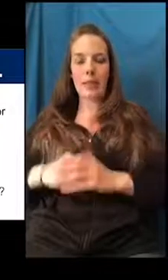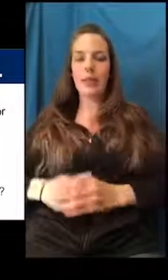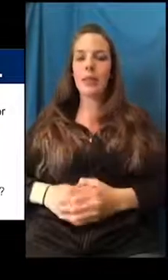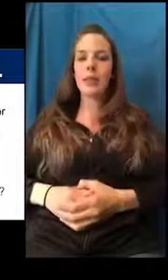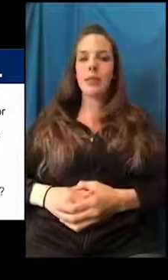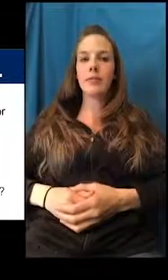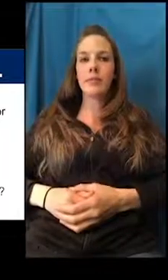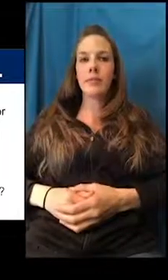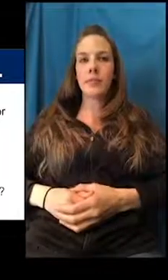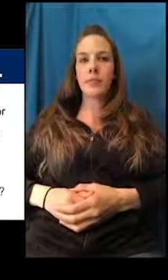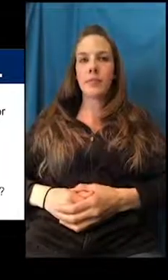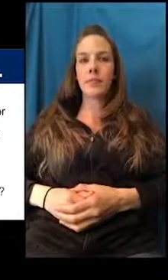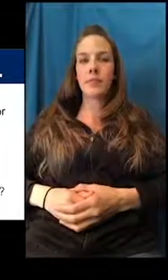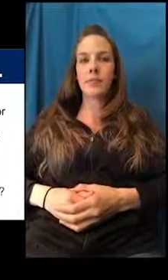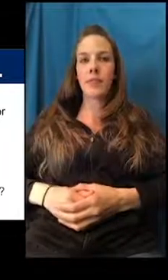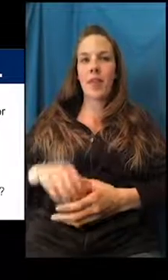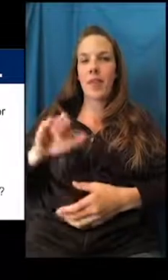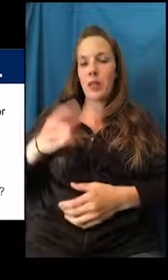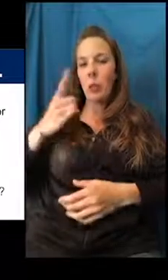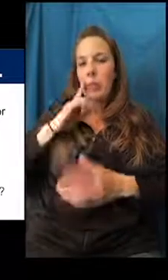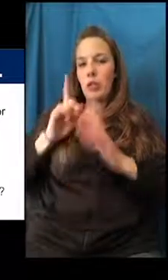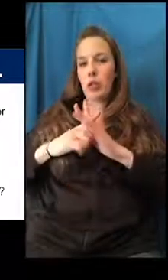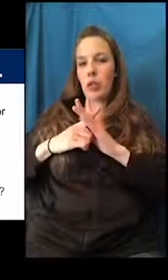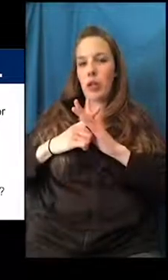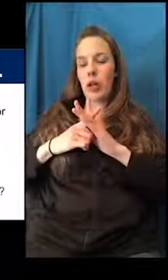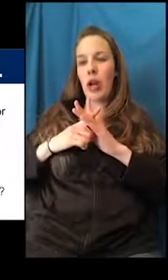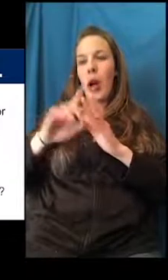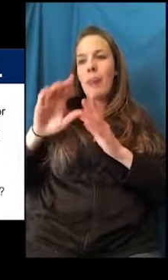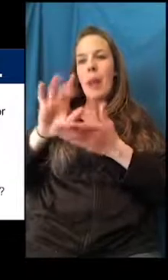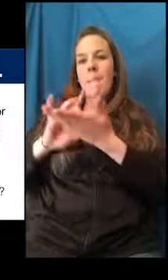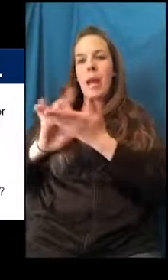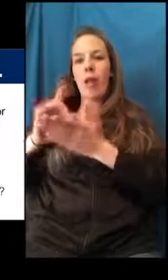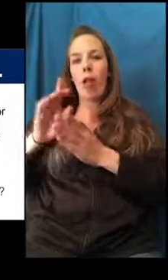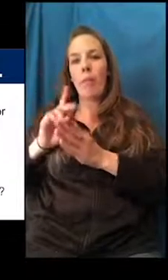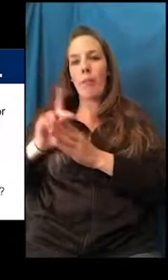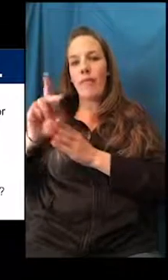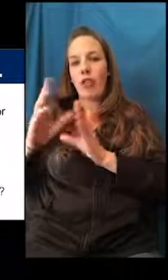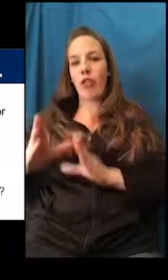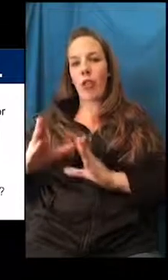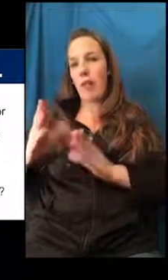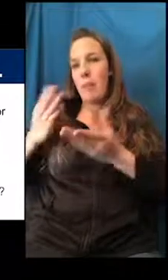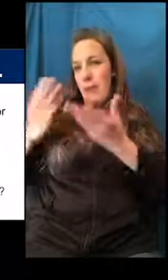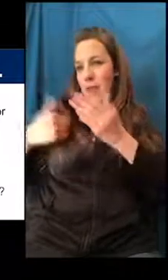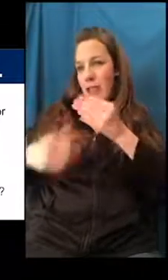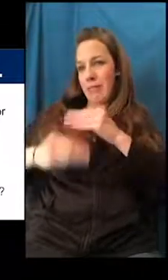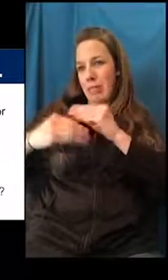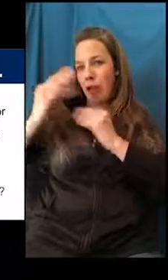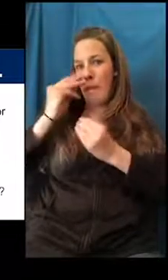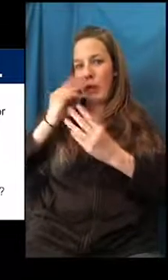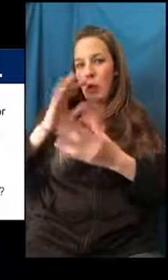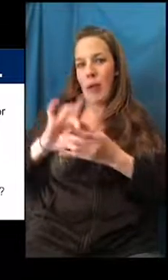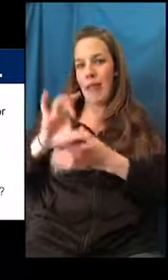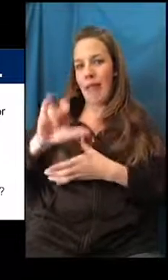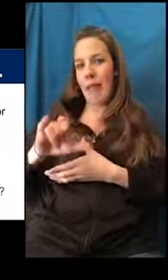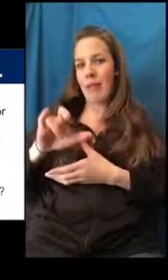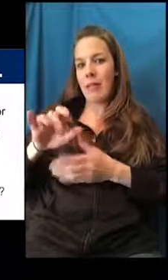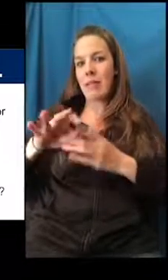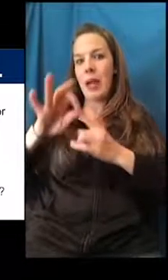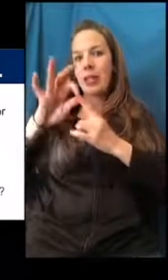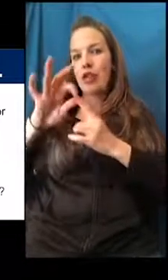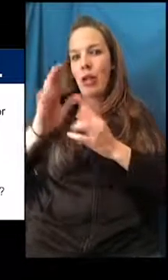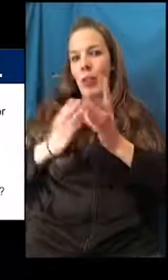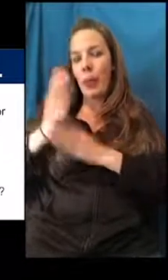This is one that you can start with, and then our medical professionals, you might have additional information, especially if it's through a